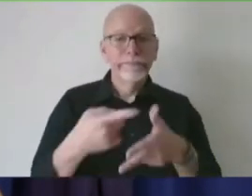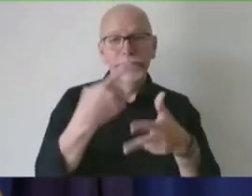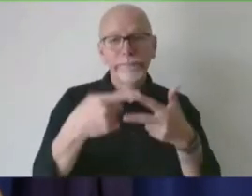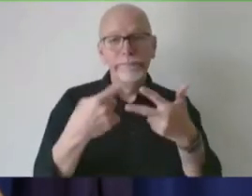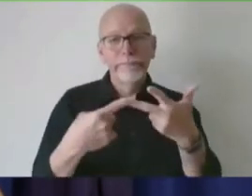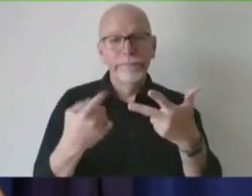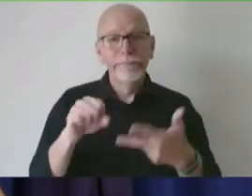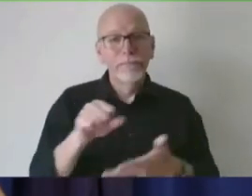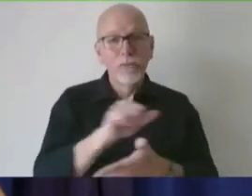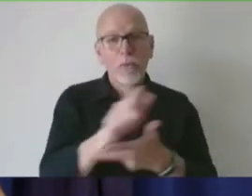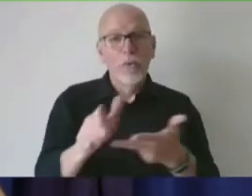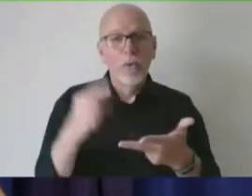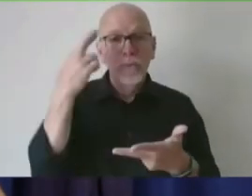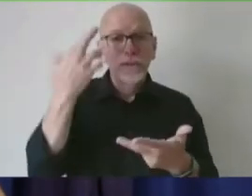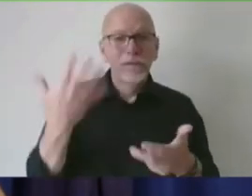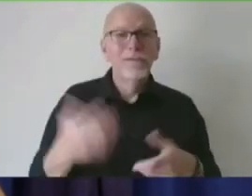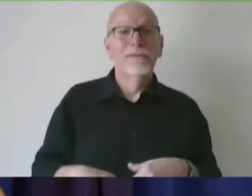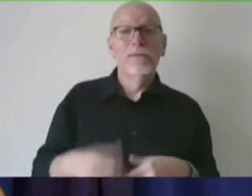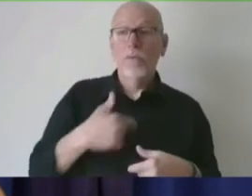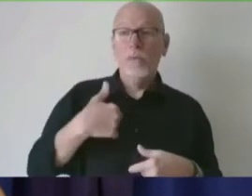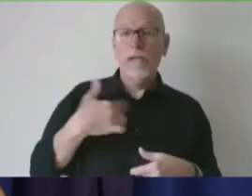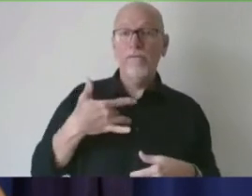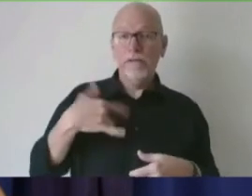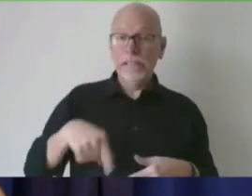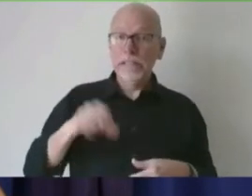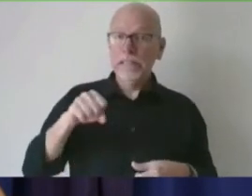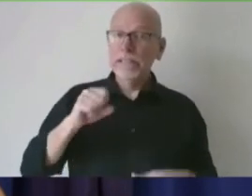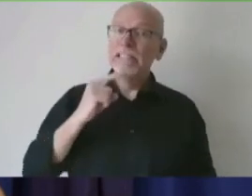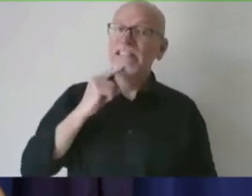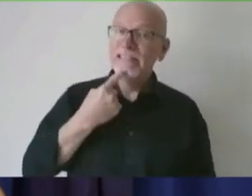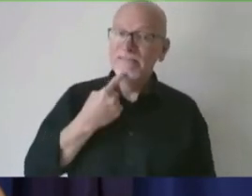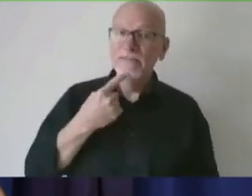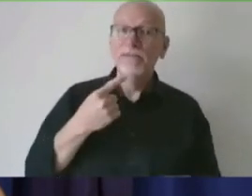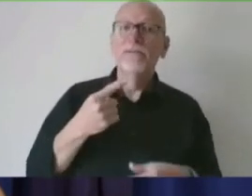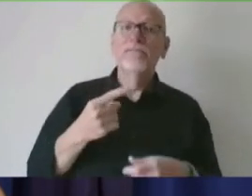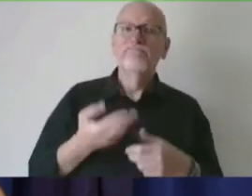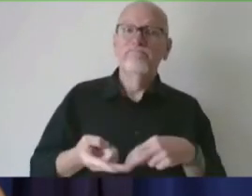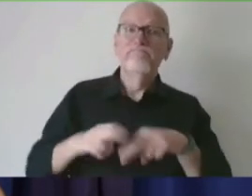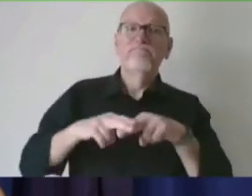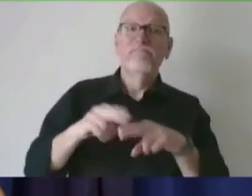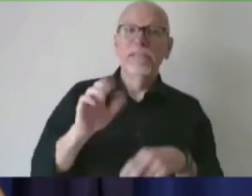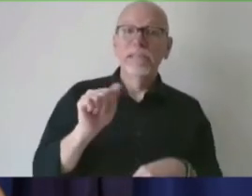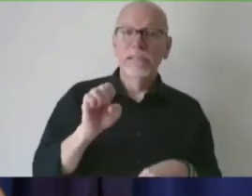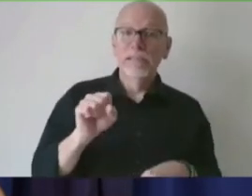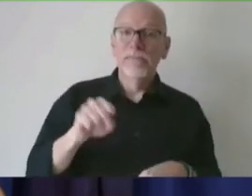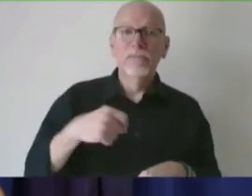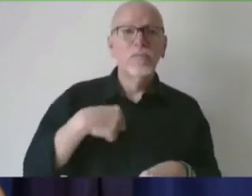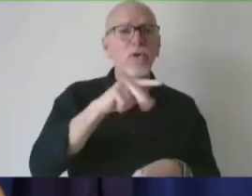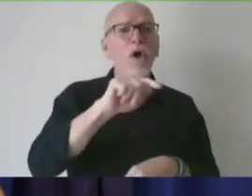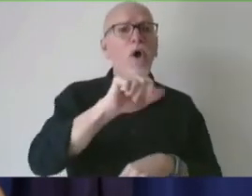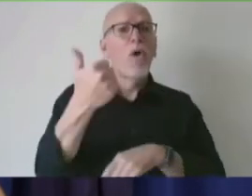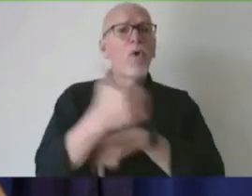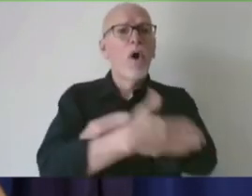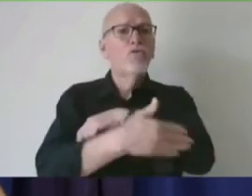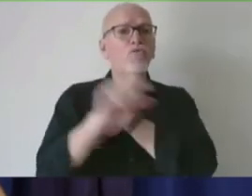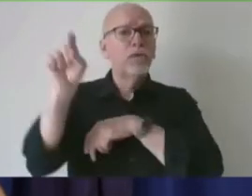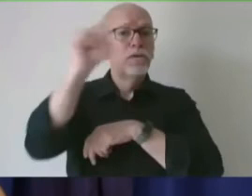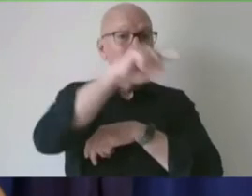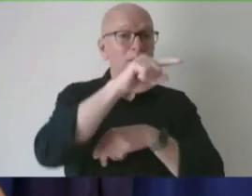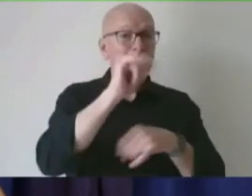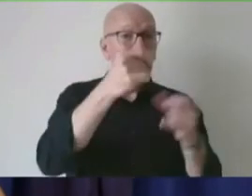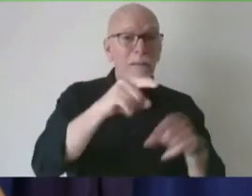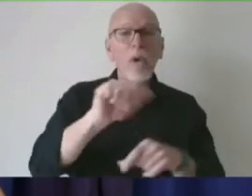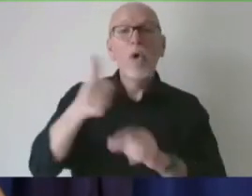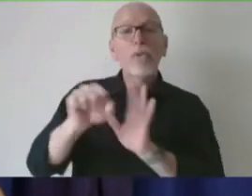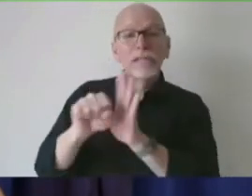do believe that this is a significant increase in cases. We have looked at other countries that have had this and states, and it